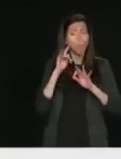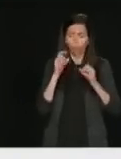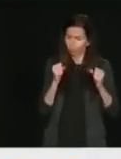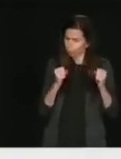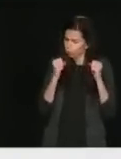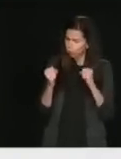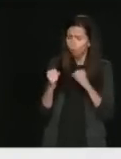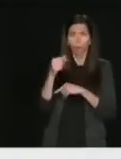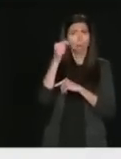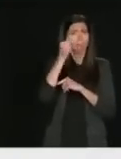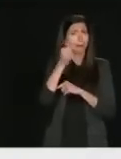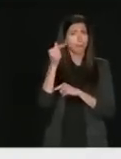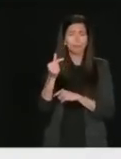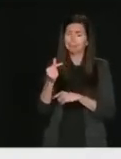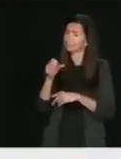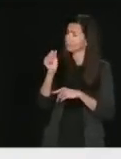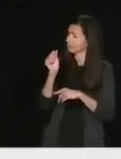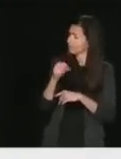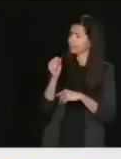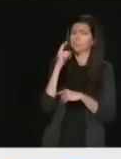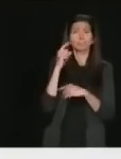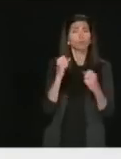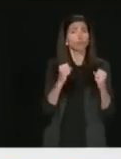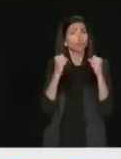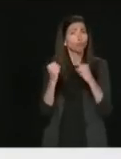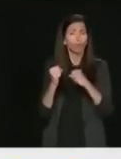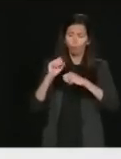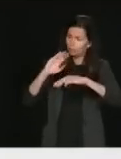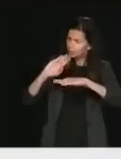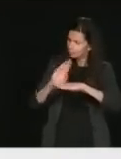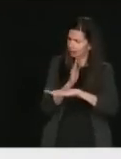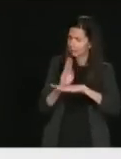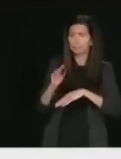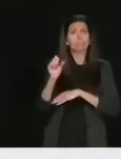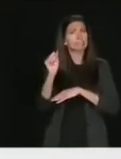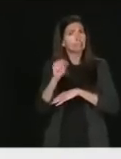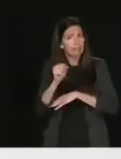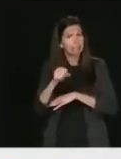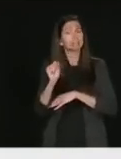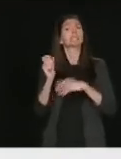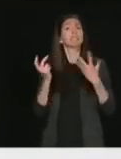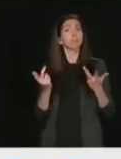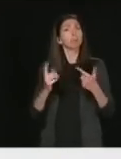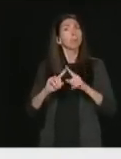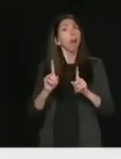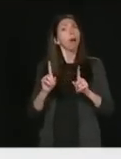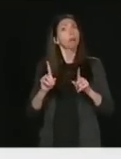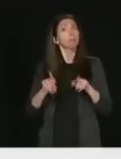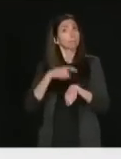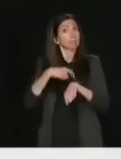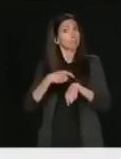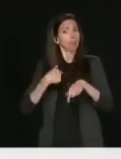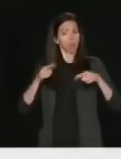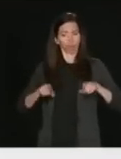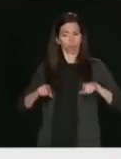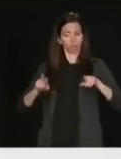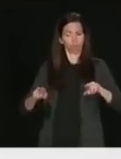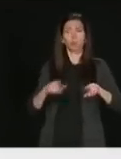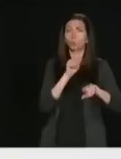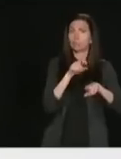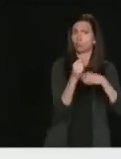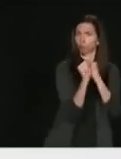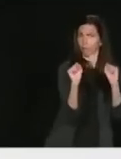strong institutions, not in spite of the crisis, but because of the crisis. And that's why we've been very pleased with